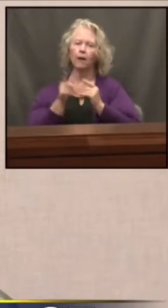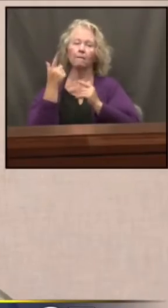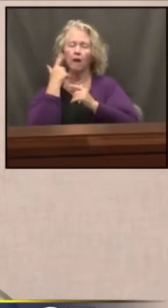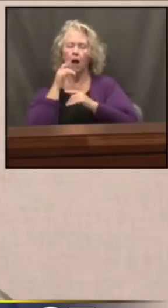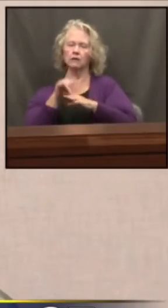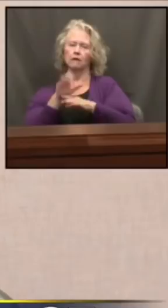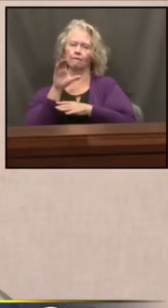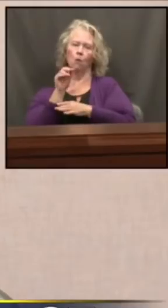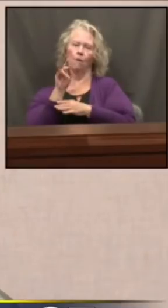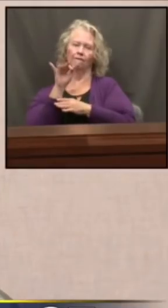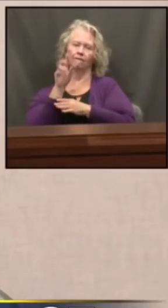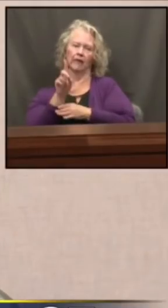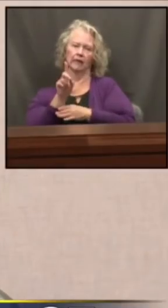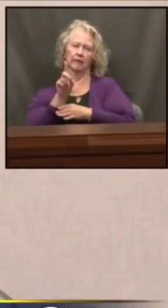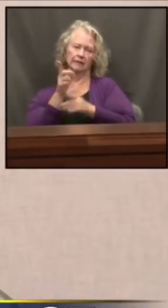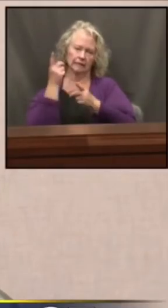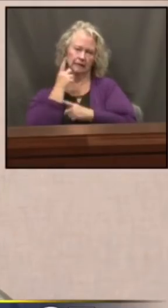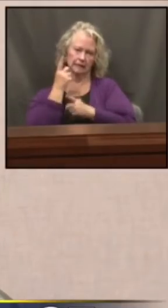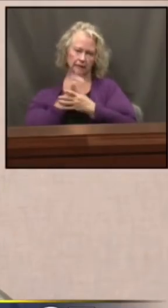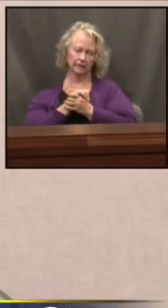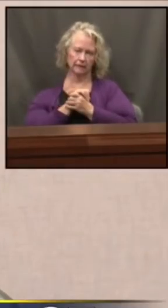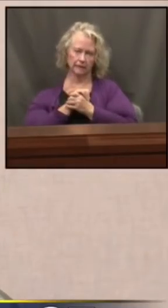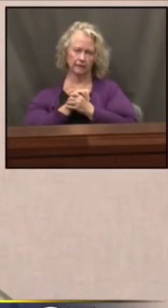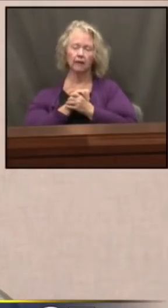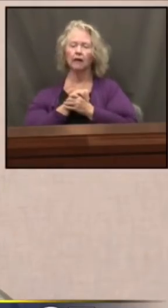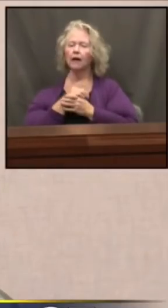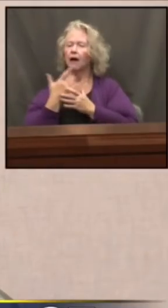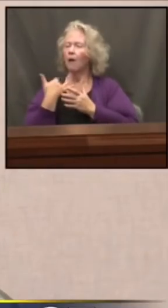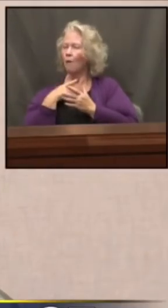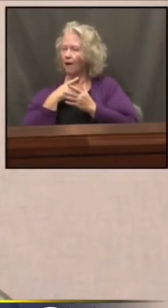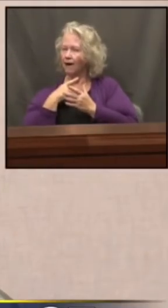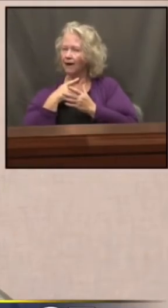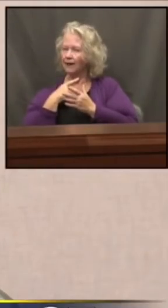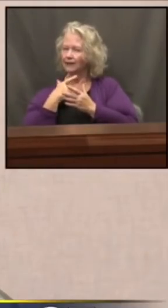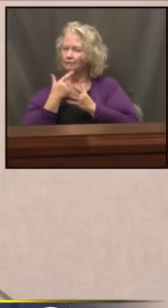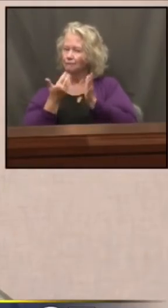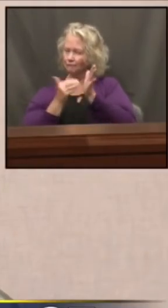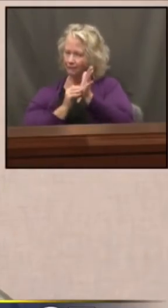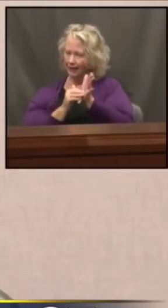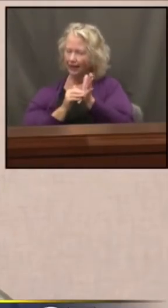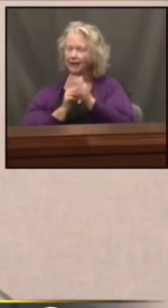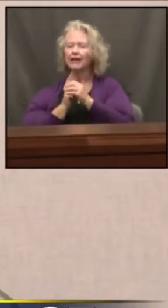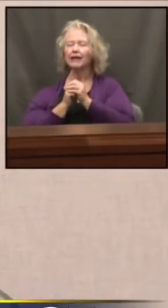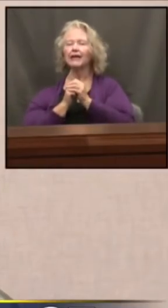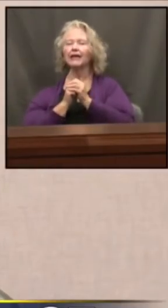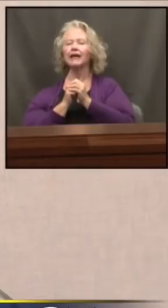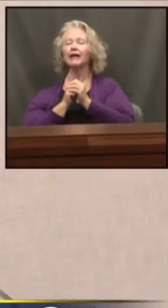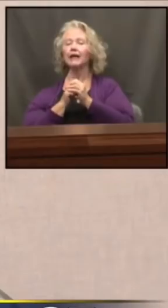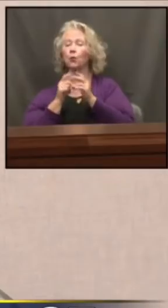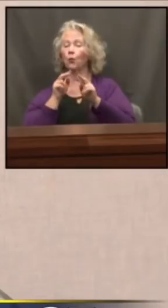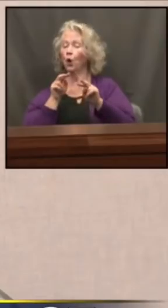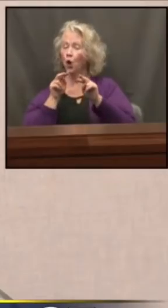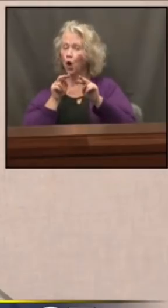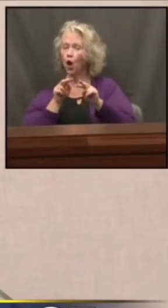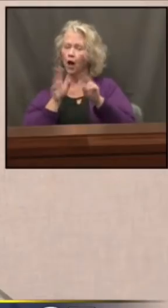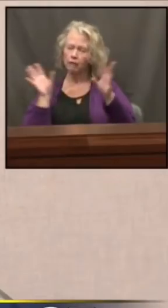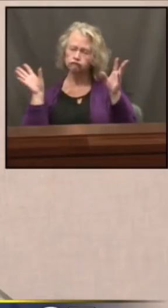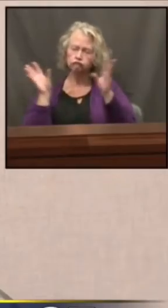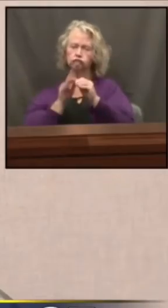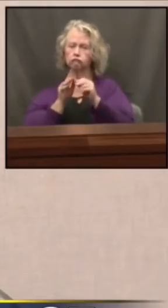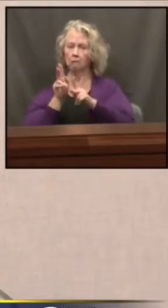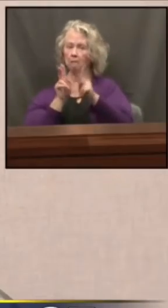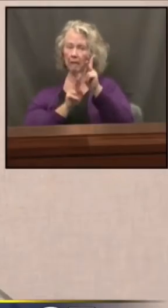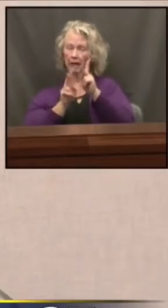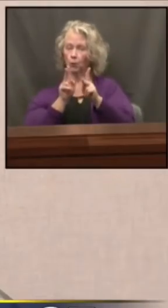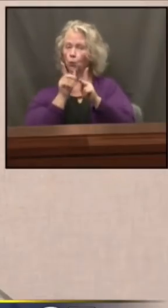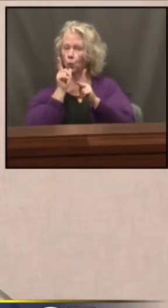disease. And the other point I just want to make is that if we look at the number of people that